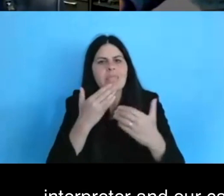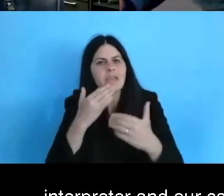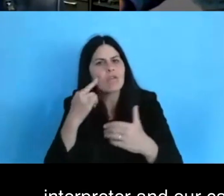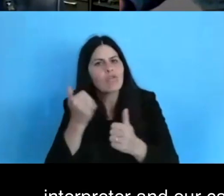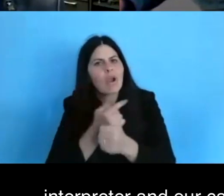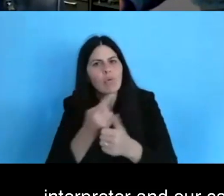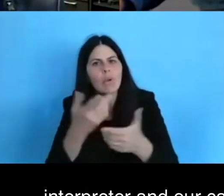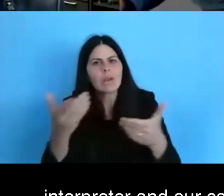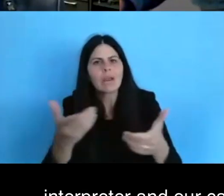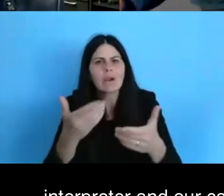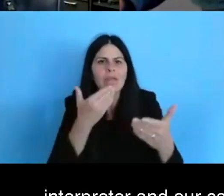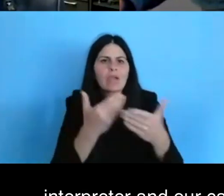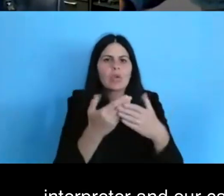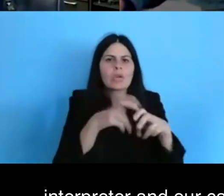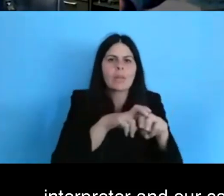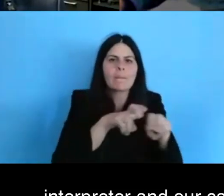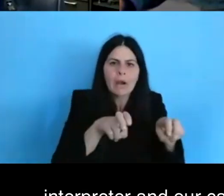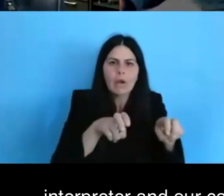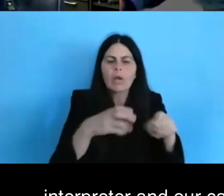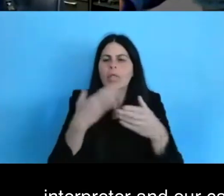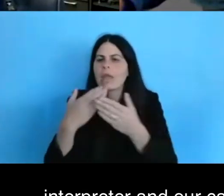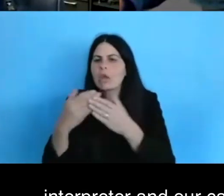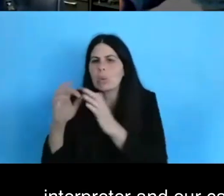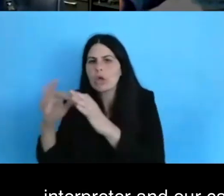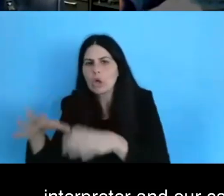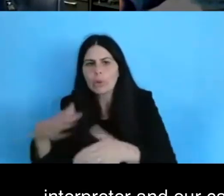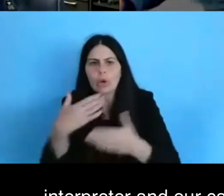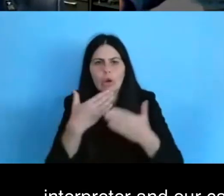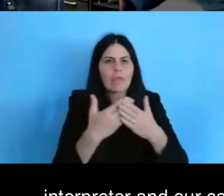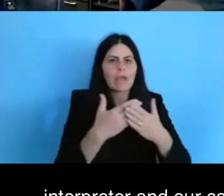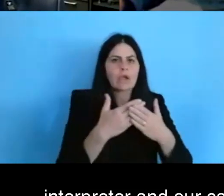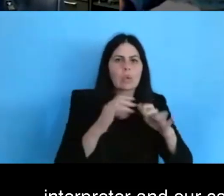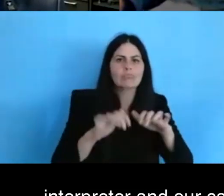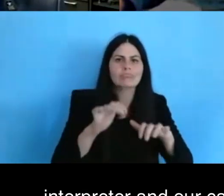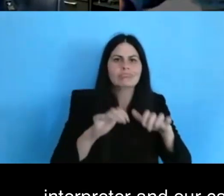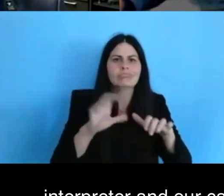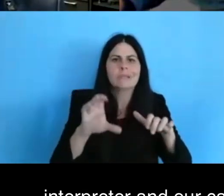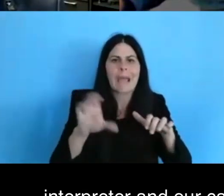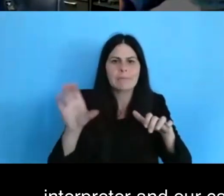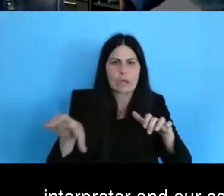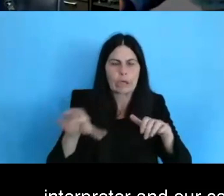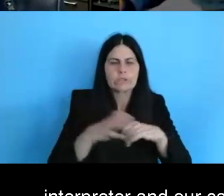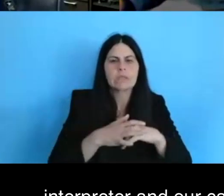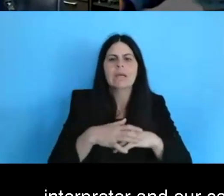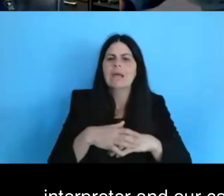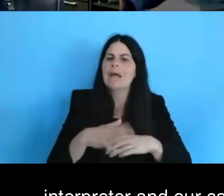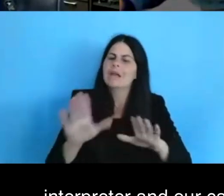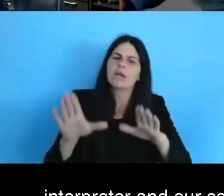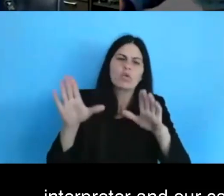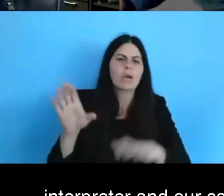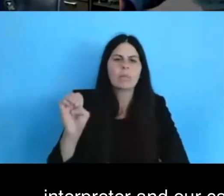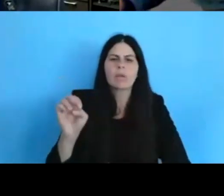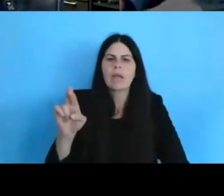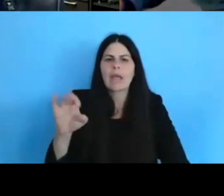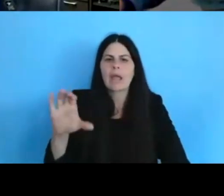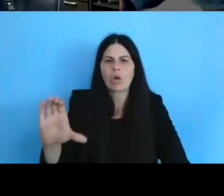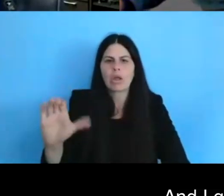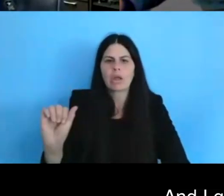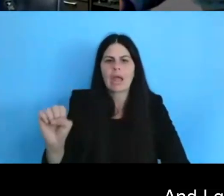interpreter and our captioner, and of course to the incredible Eric Asher for making it all